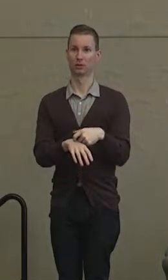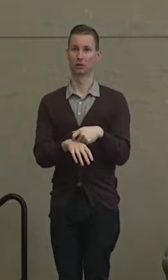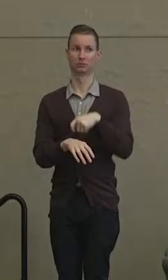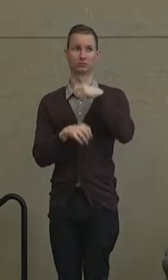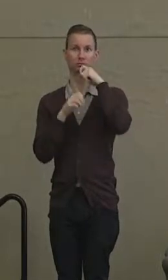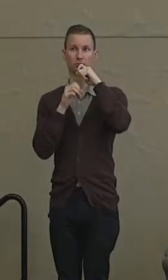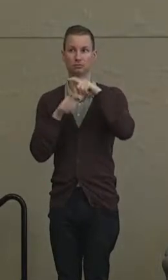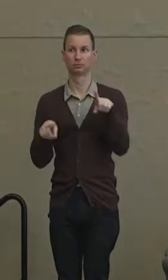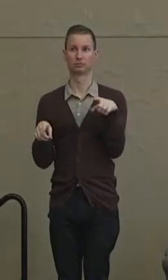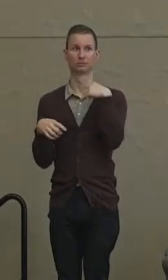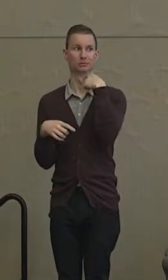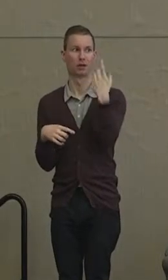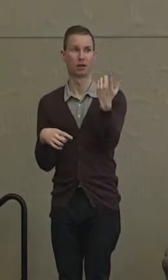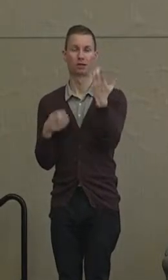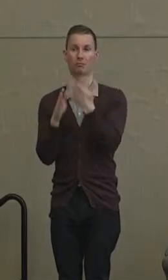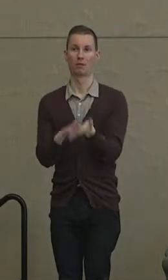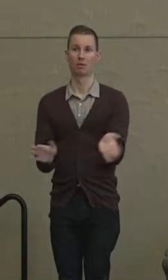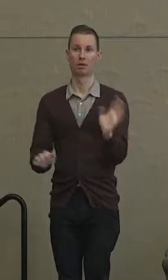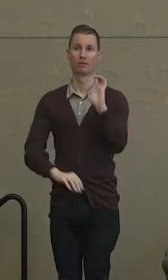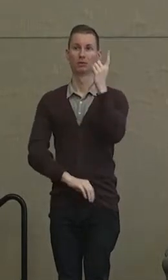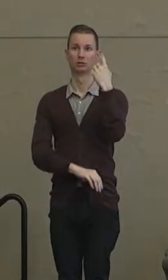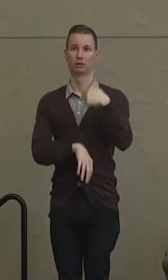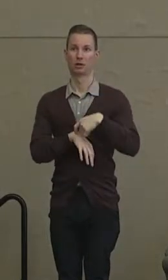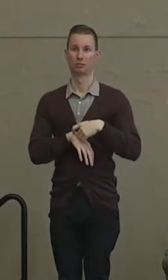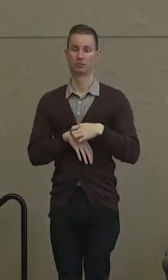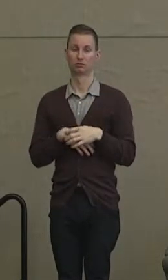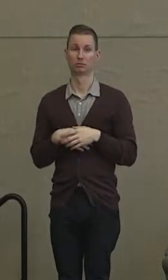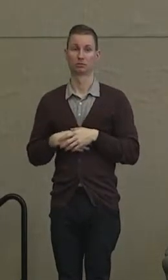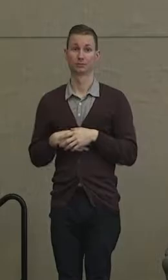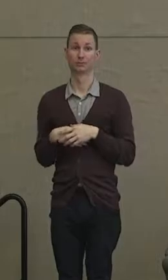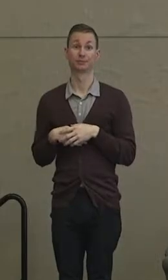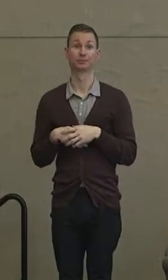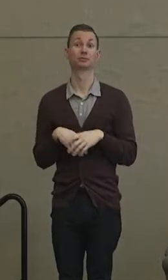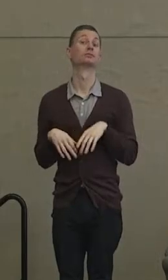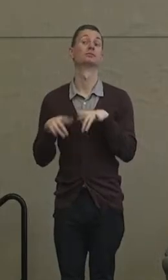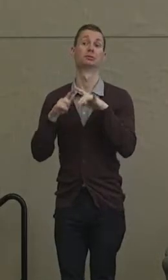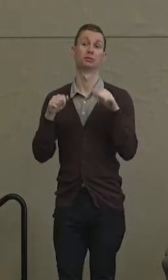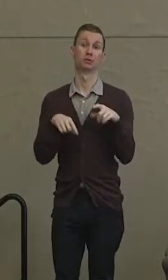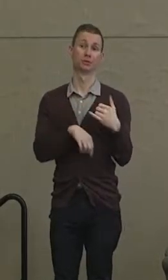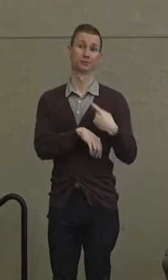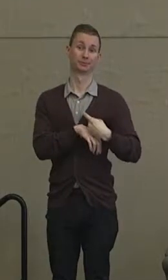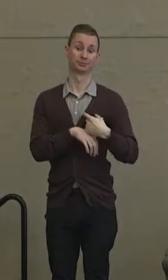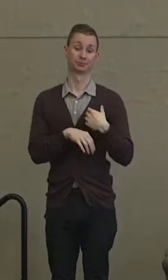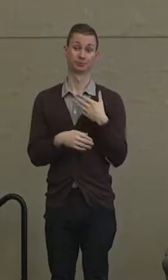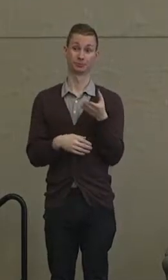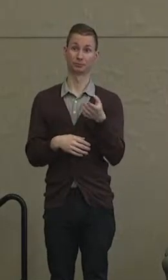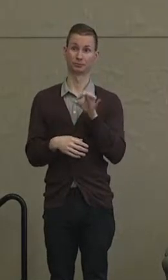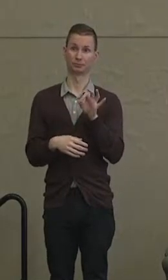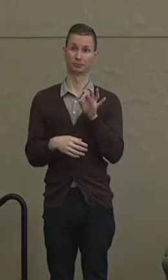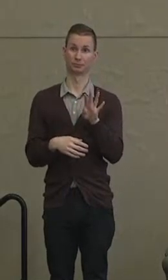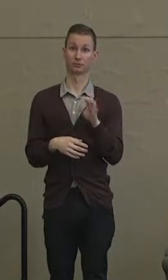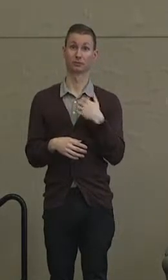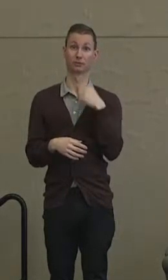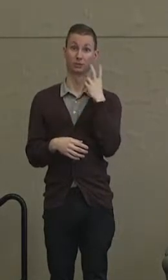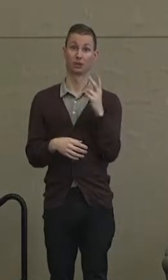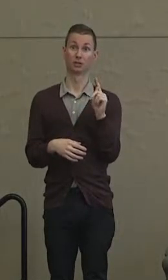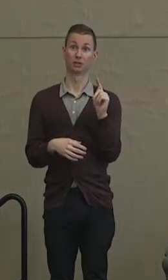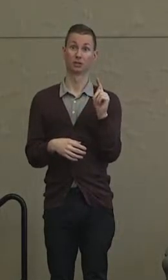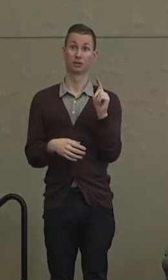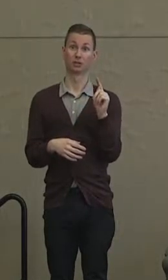it publicly for the first time. At the same time that day on Facebook, I got to see